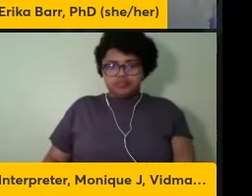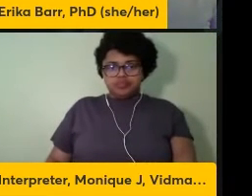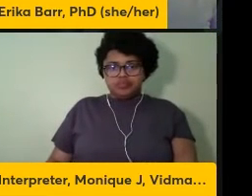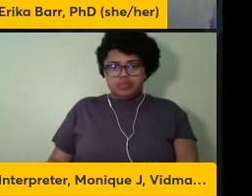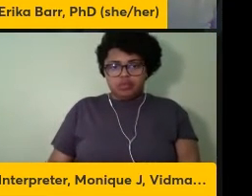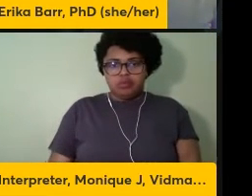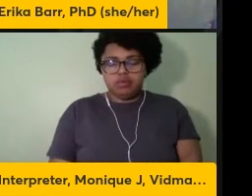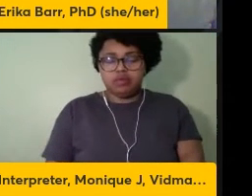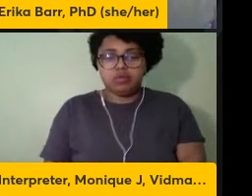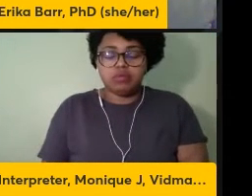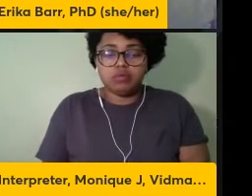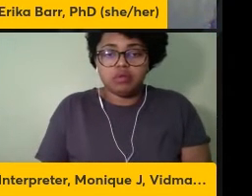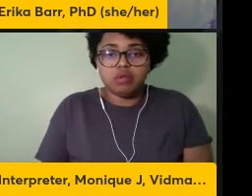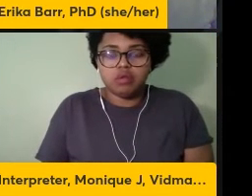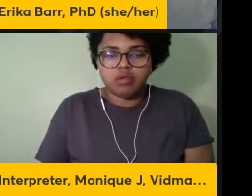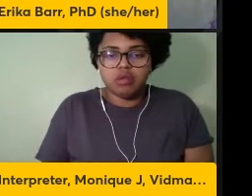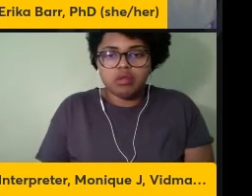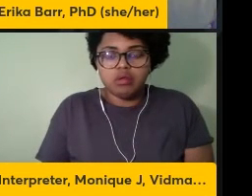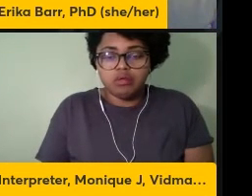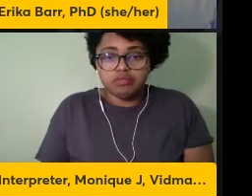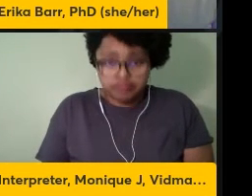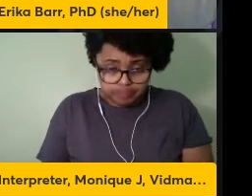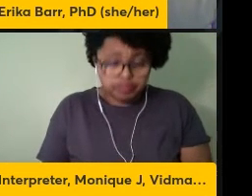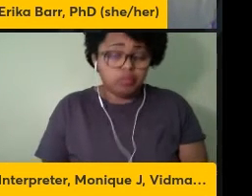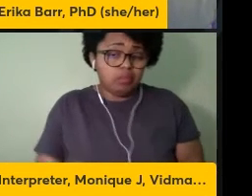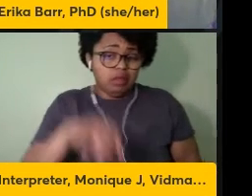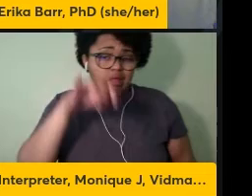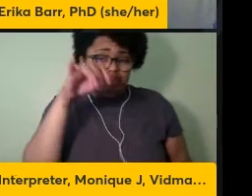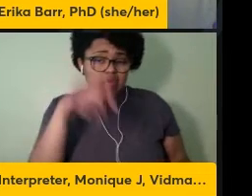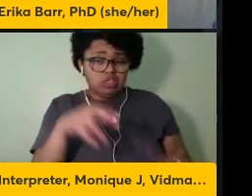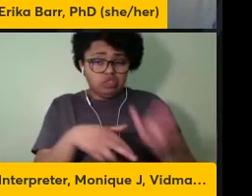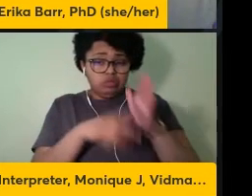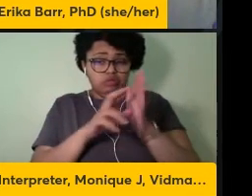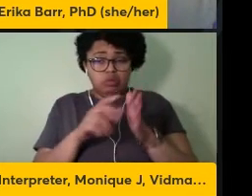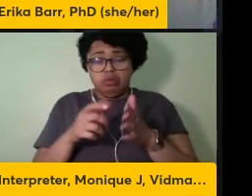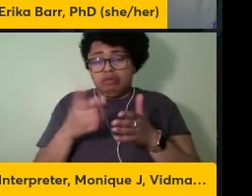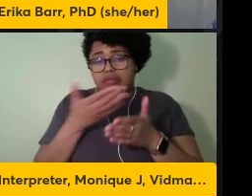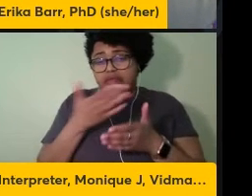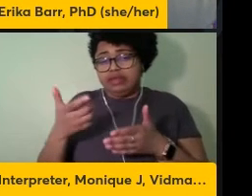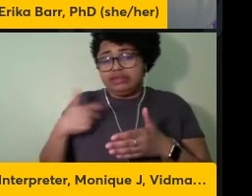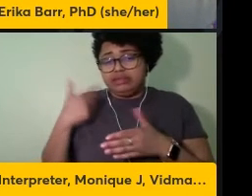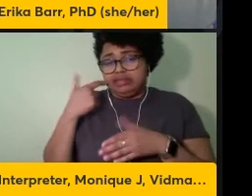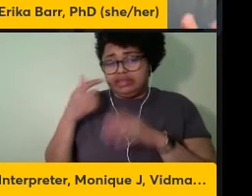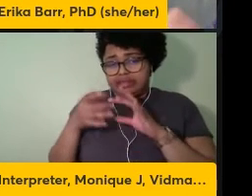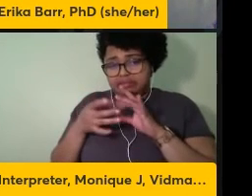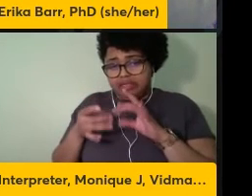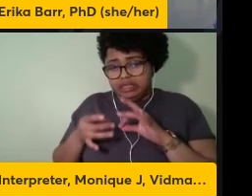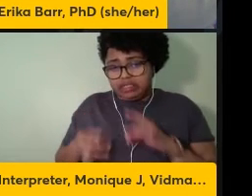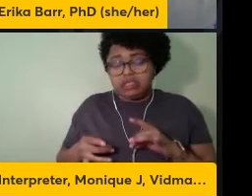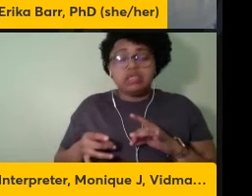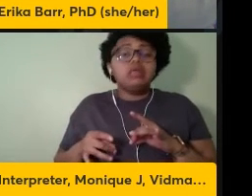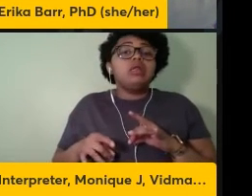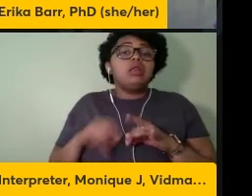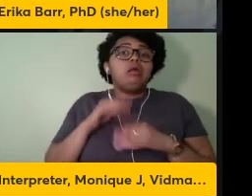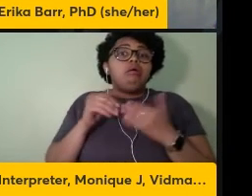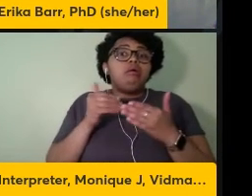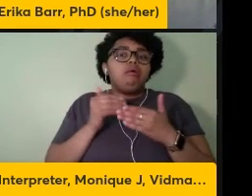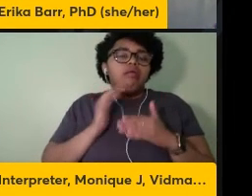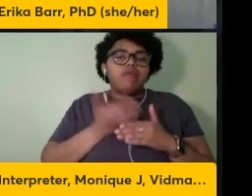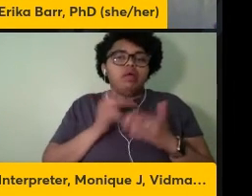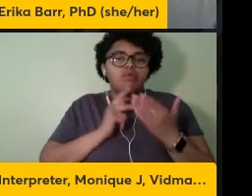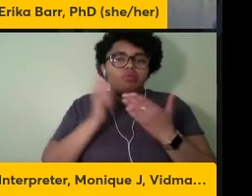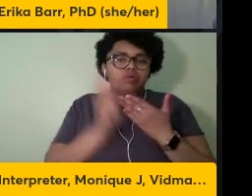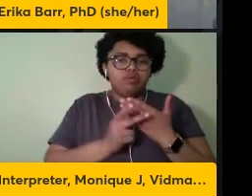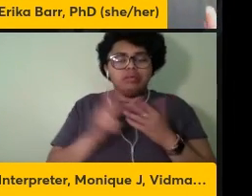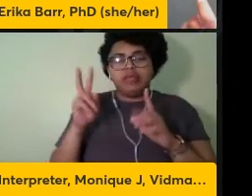Let's see here. So this is just a little review of some of the things I just mentioned. For all of our programs, the application